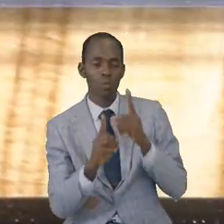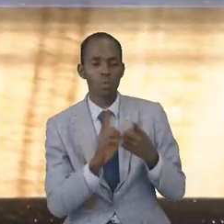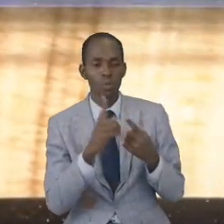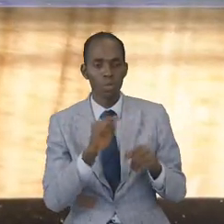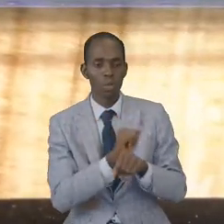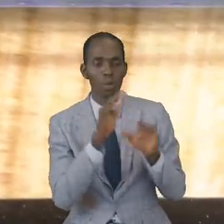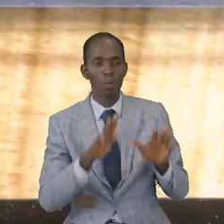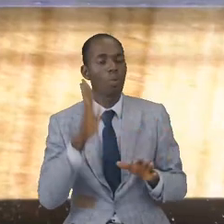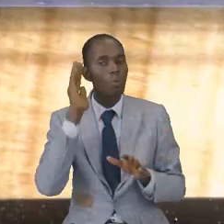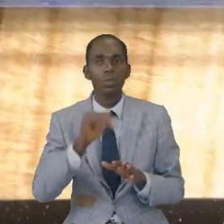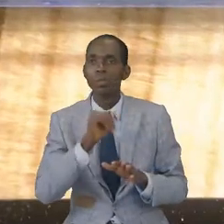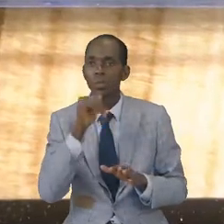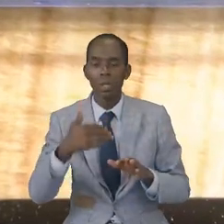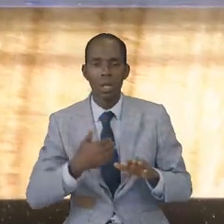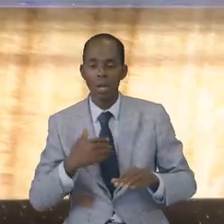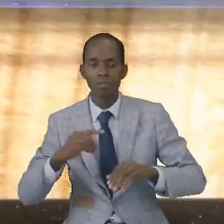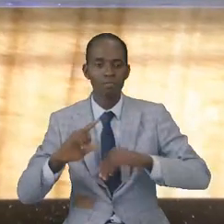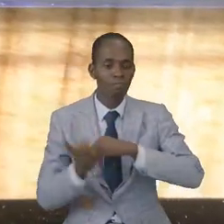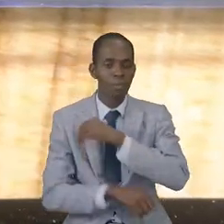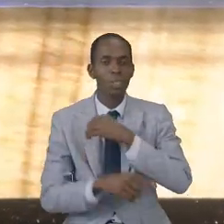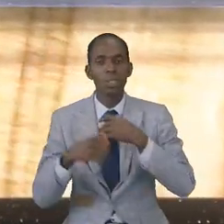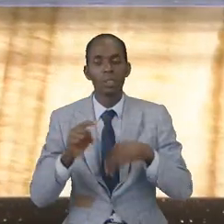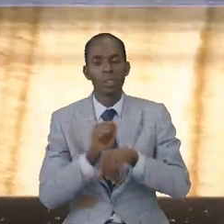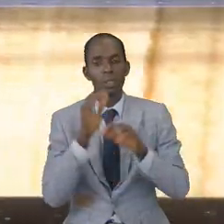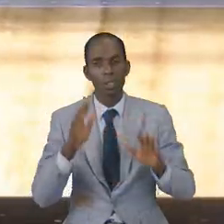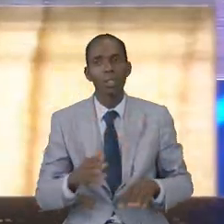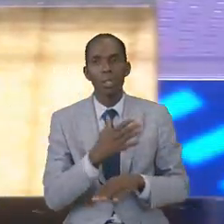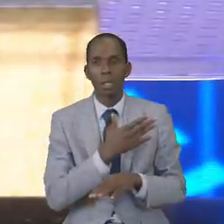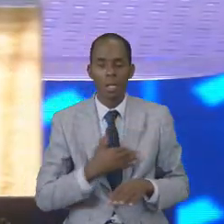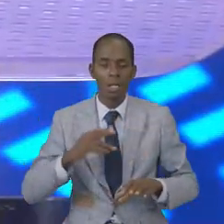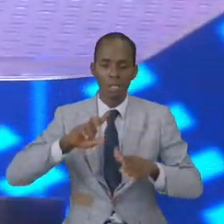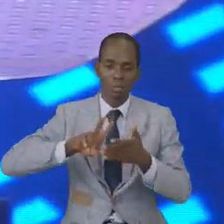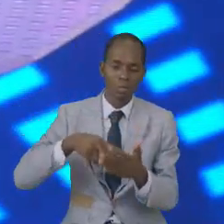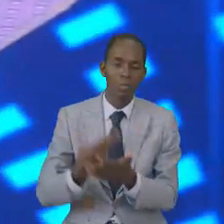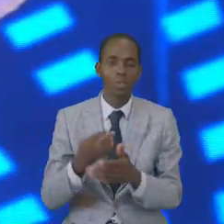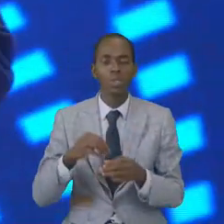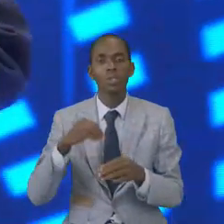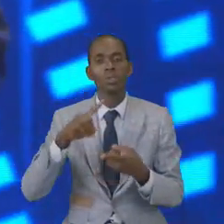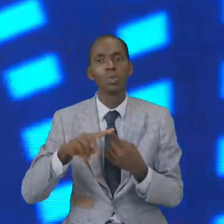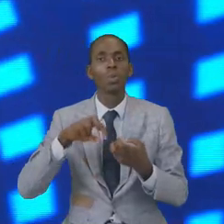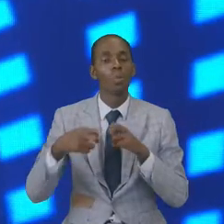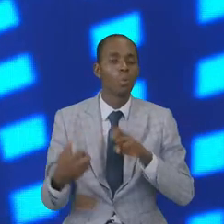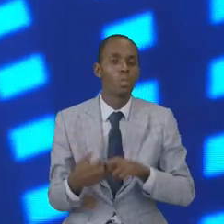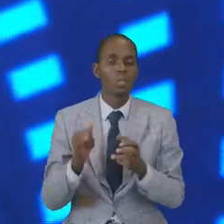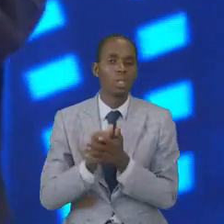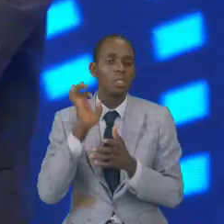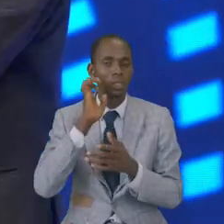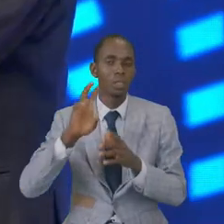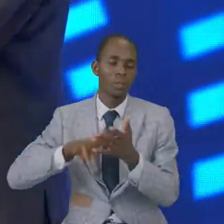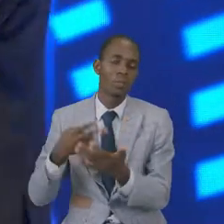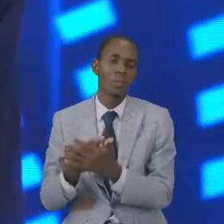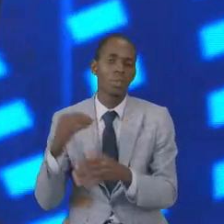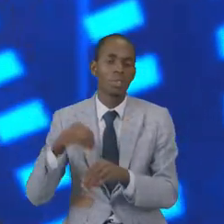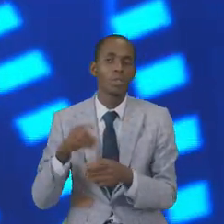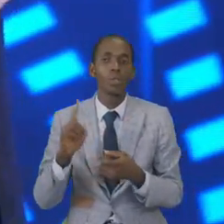to the rock," he wouldn't have stricken the rock and then gotten into the problem he got into. If the